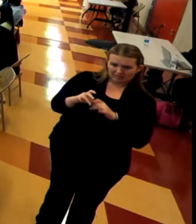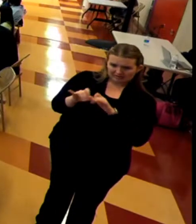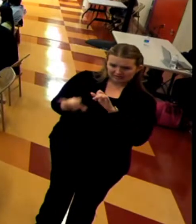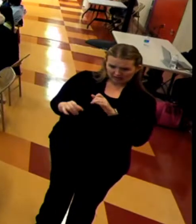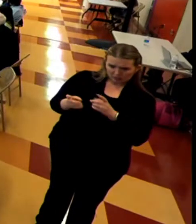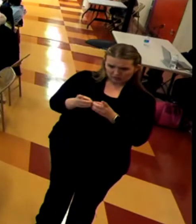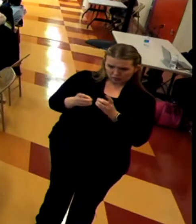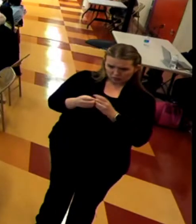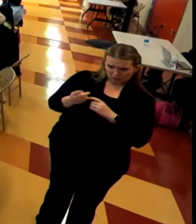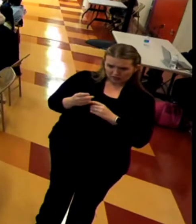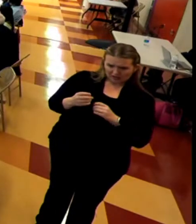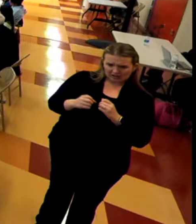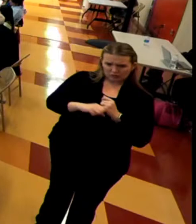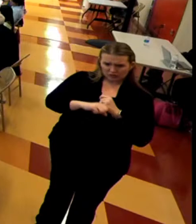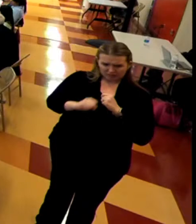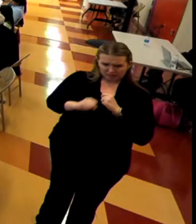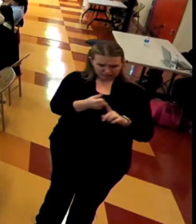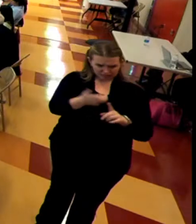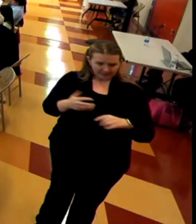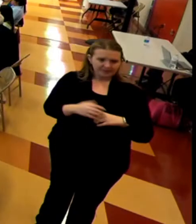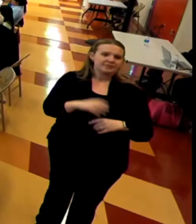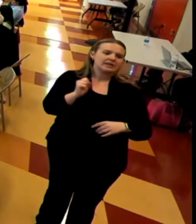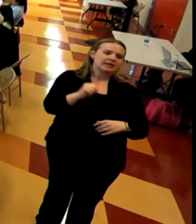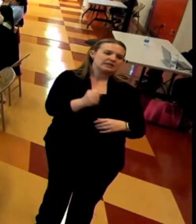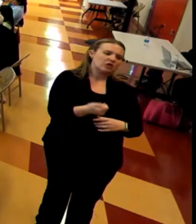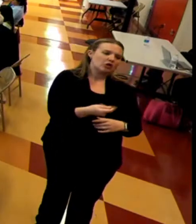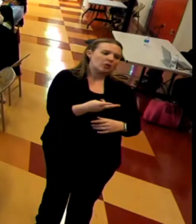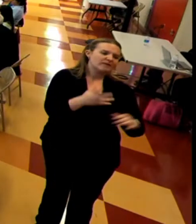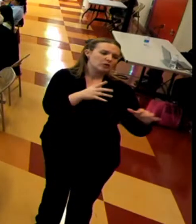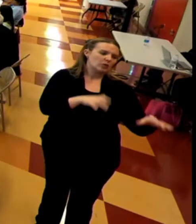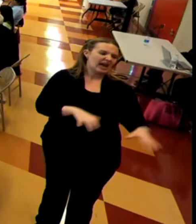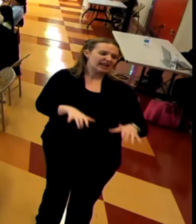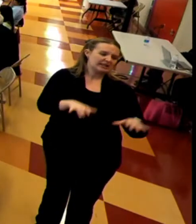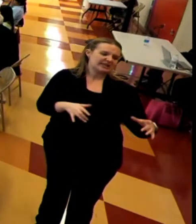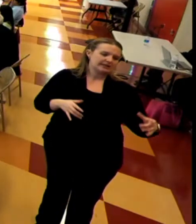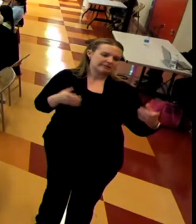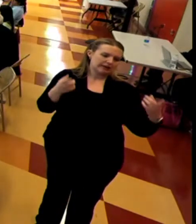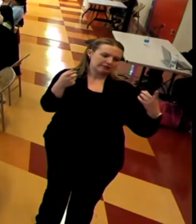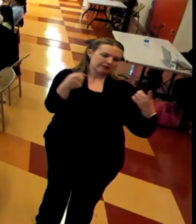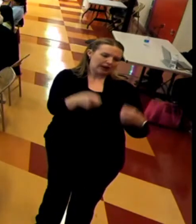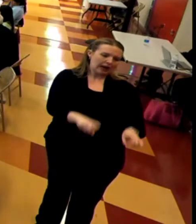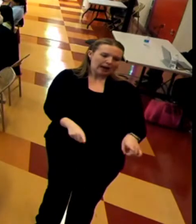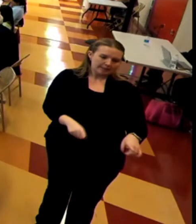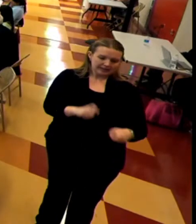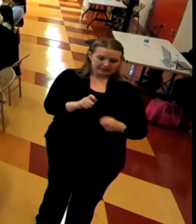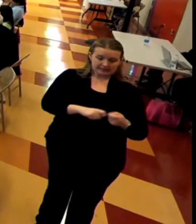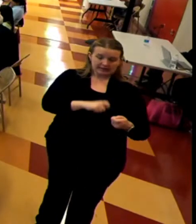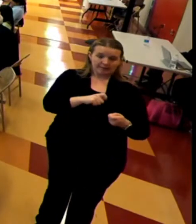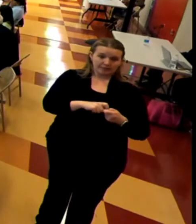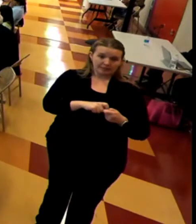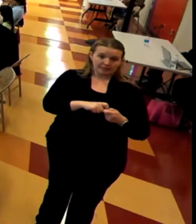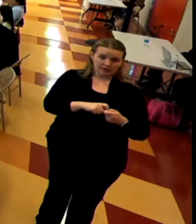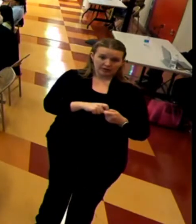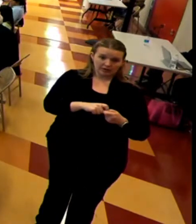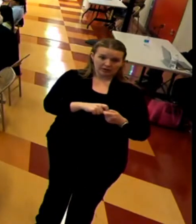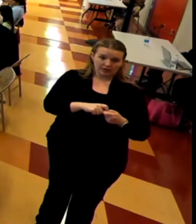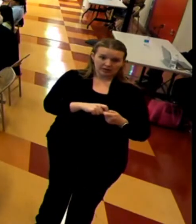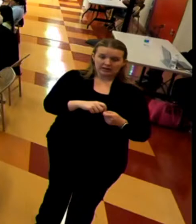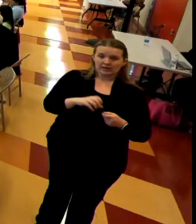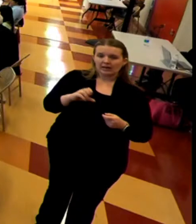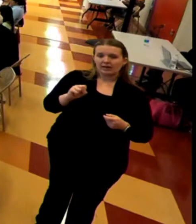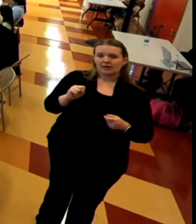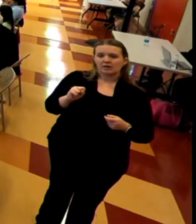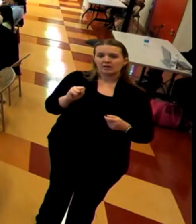little? Yeah, there are a couple activities that take place, in particular over in Sucking